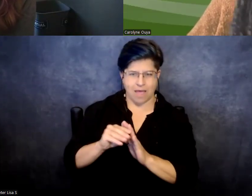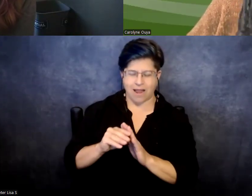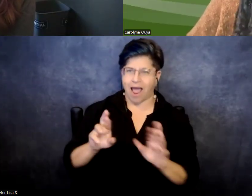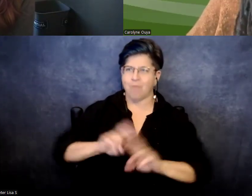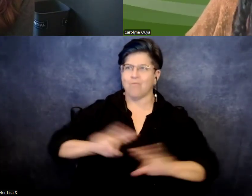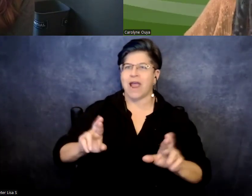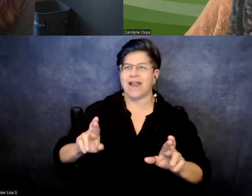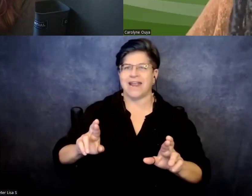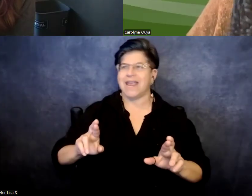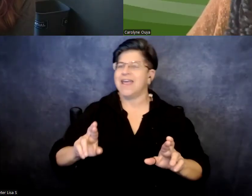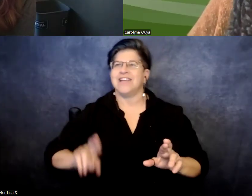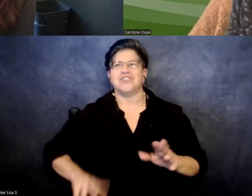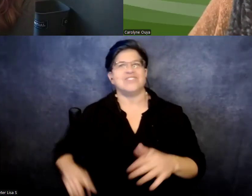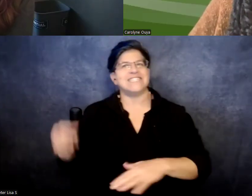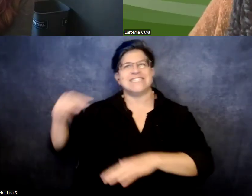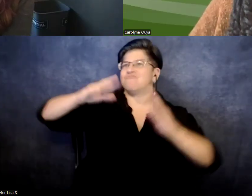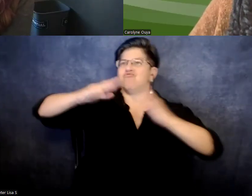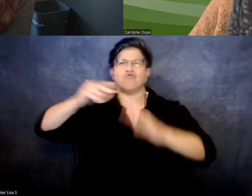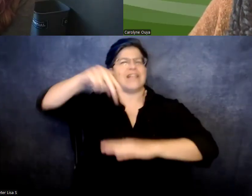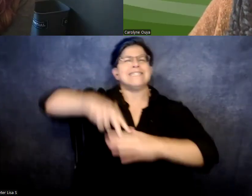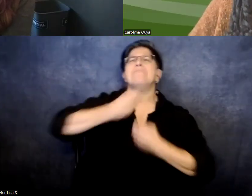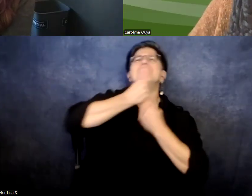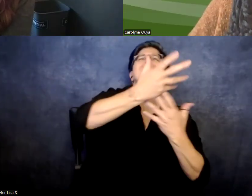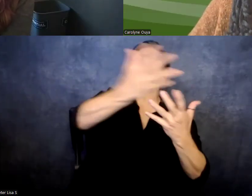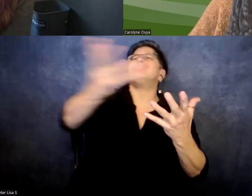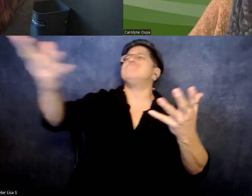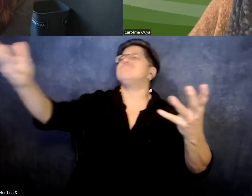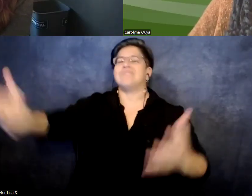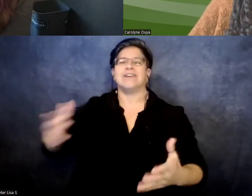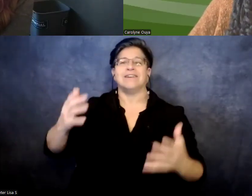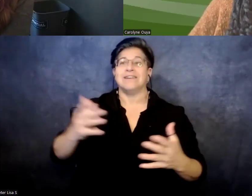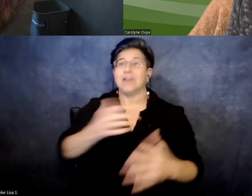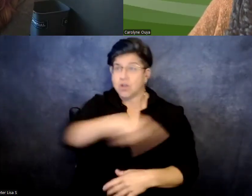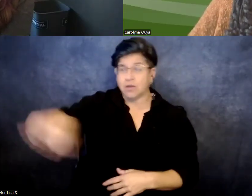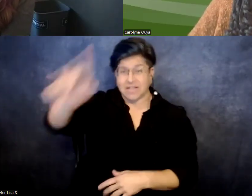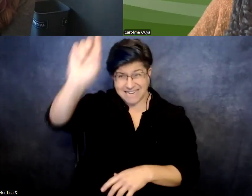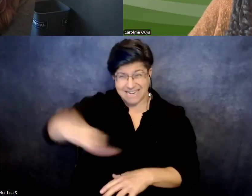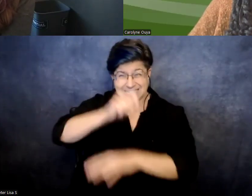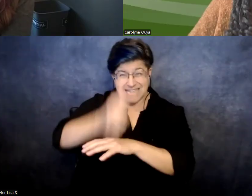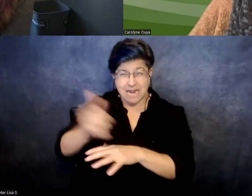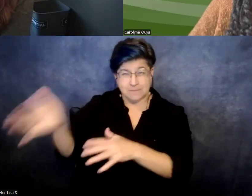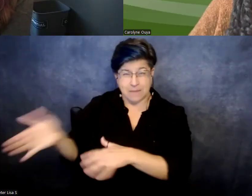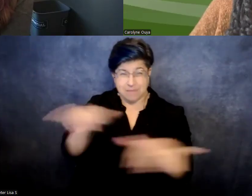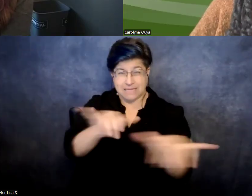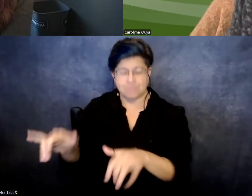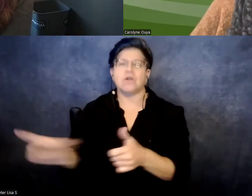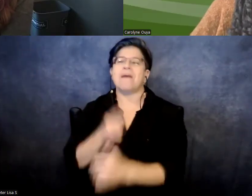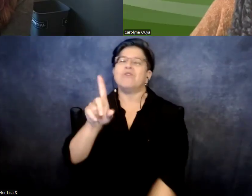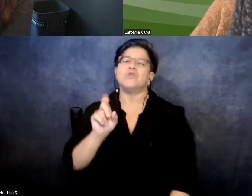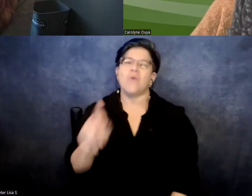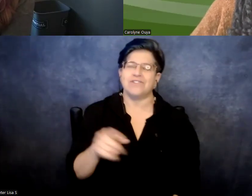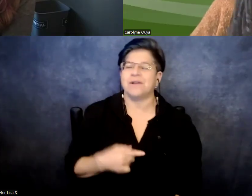at every rooftop, right? To go ahead and create something similar. And so the first question that I have for you